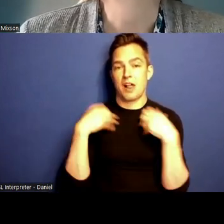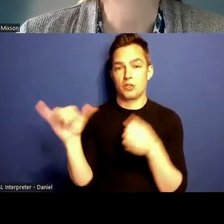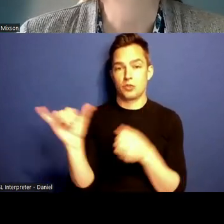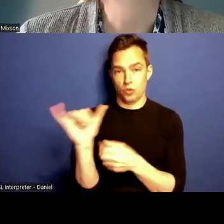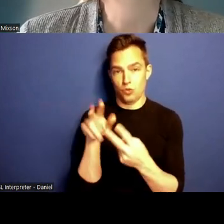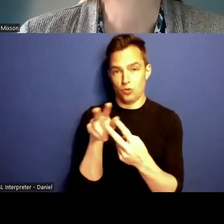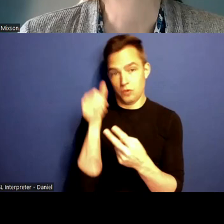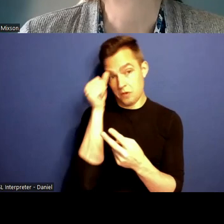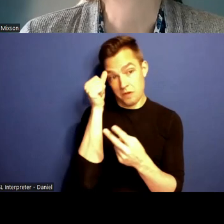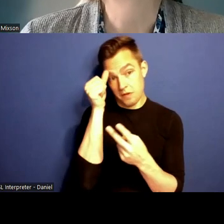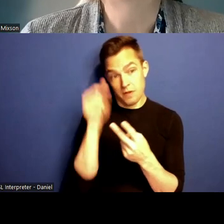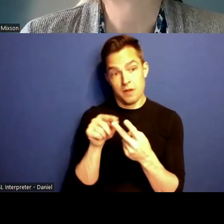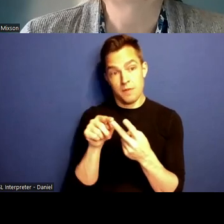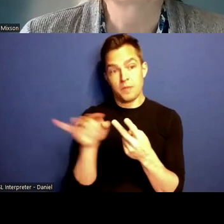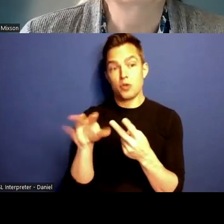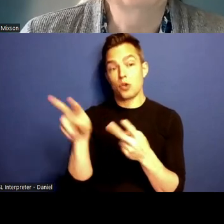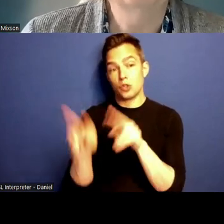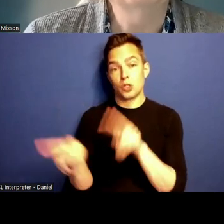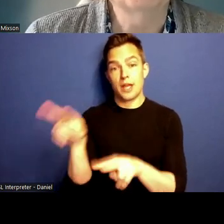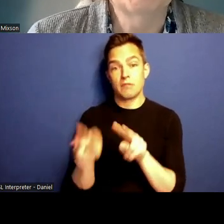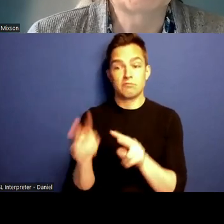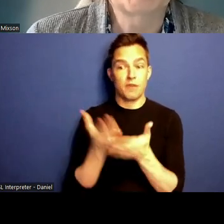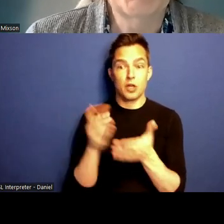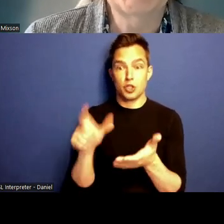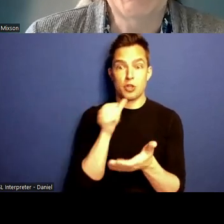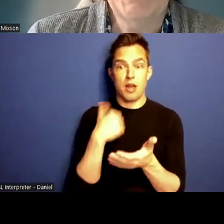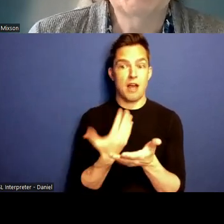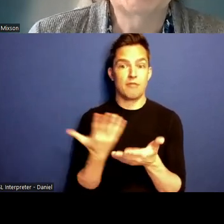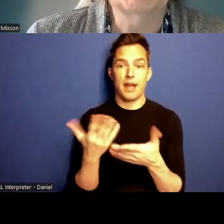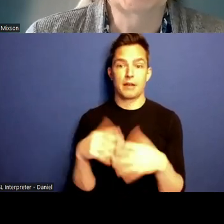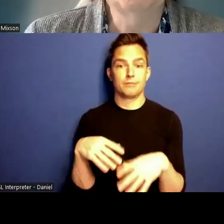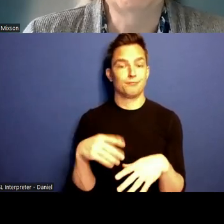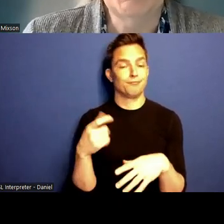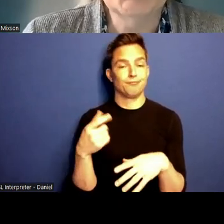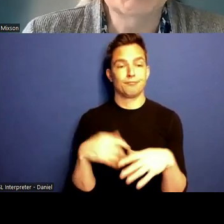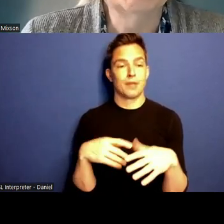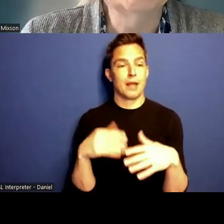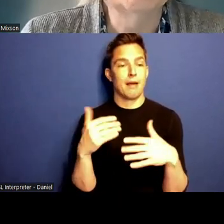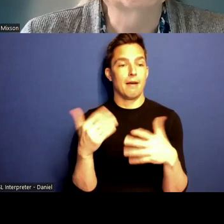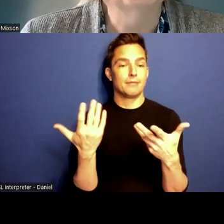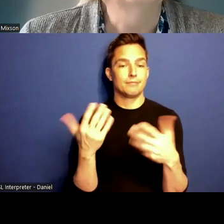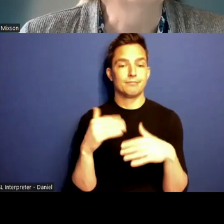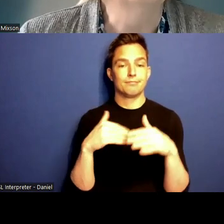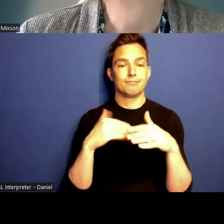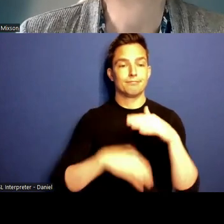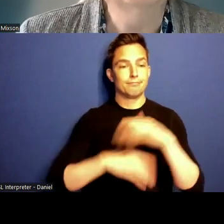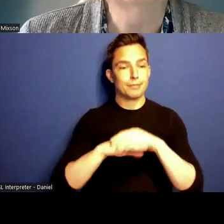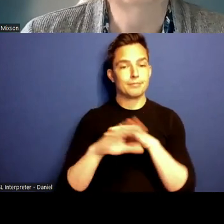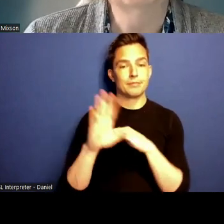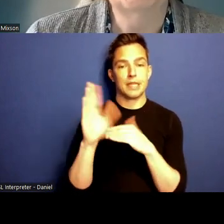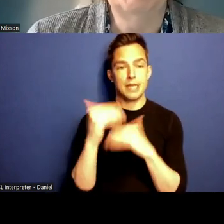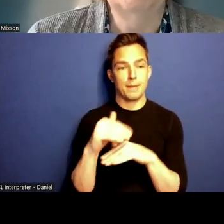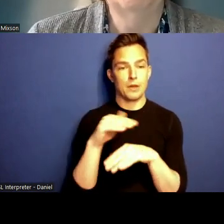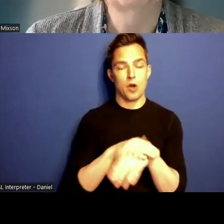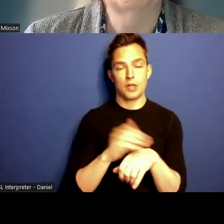but you look at the fact that there should not be arbitrary caps or limitations on the length